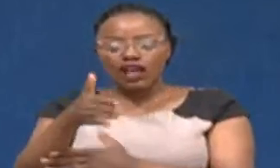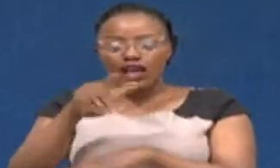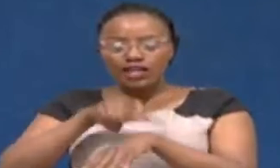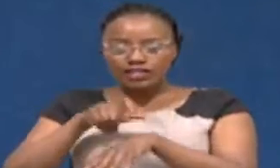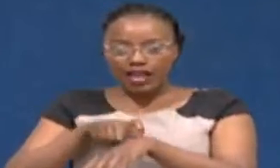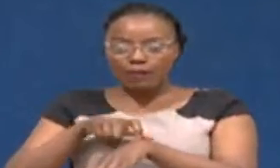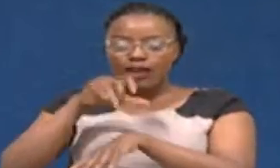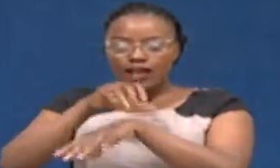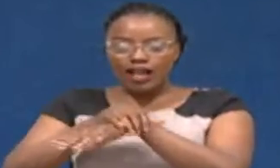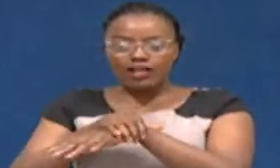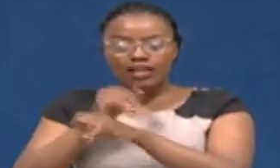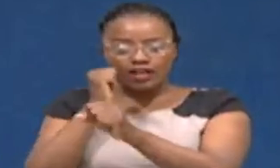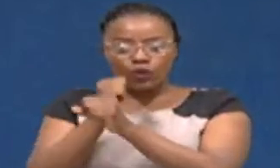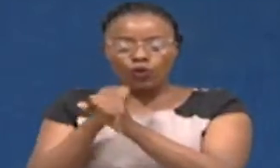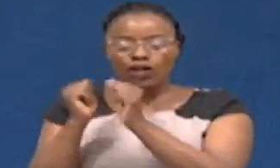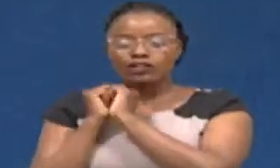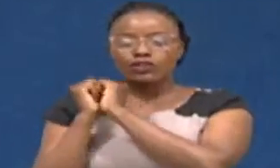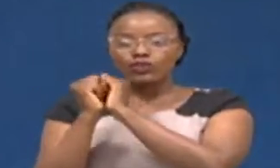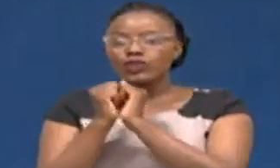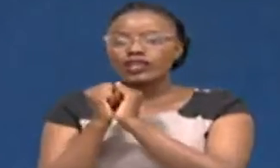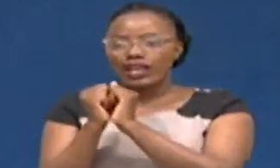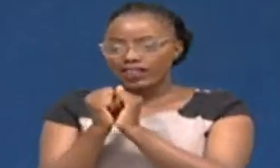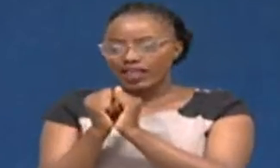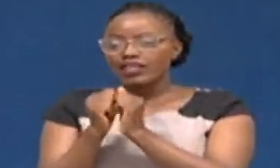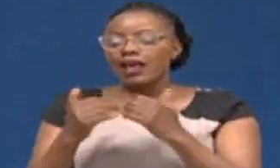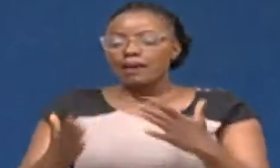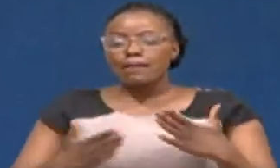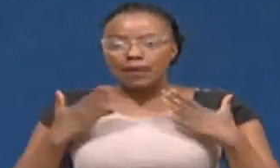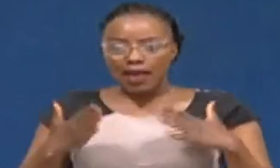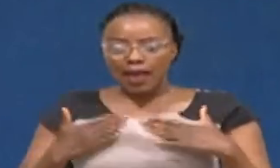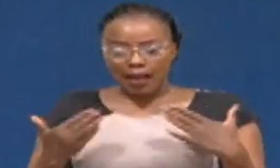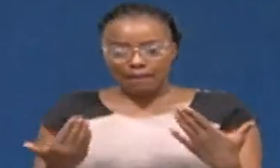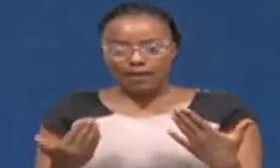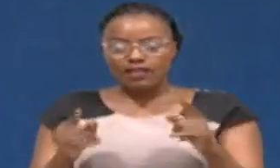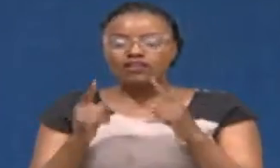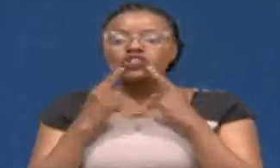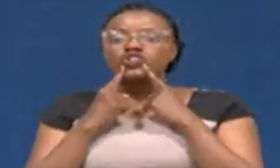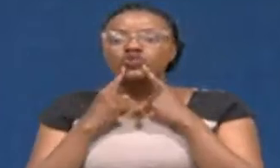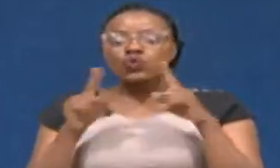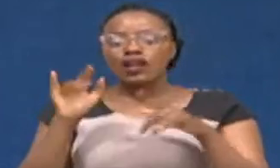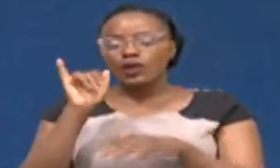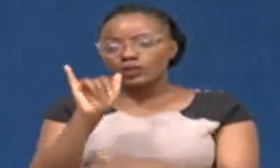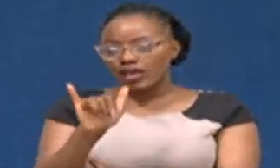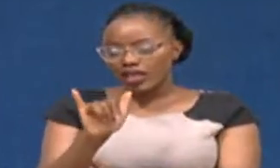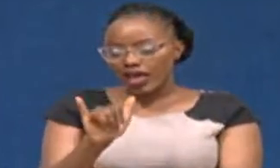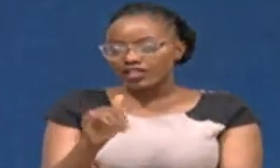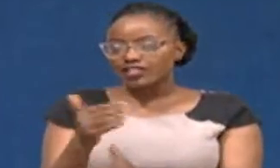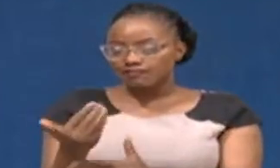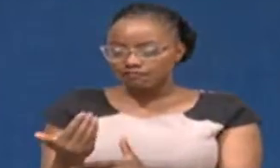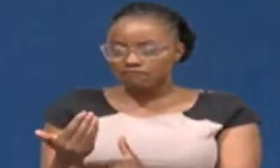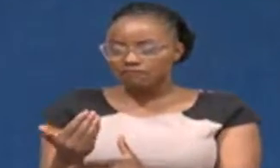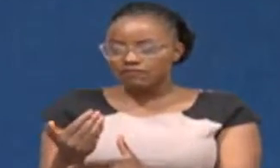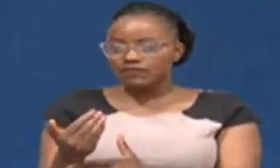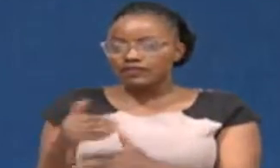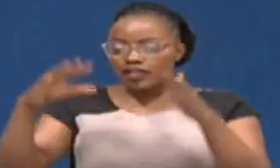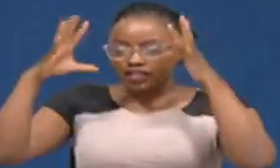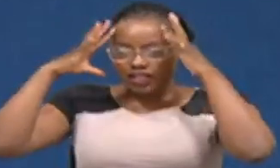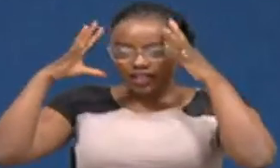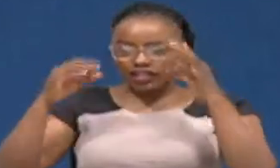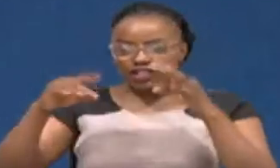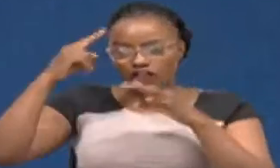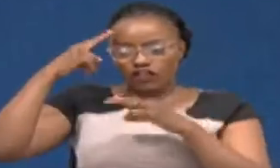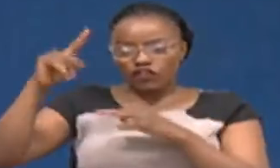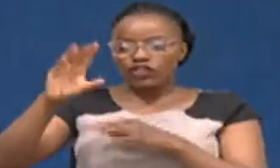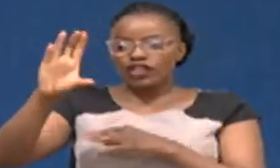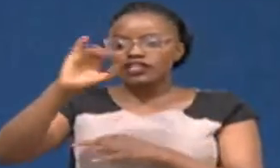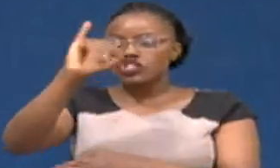we begin to work together, and I am pleased to announce that the decision of the